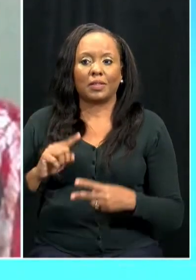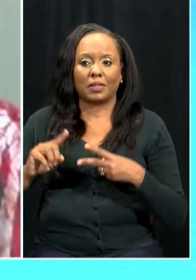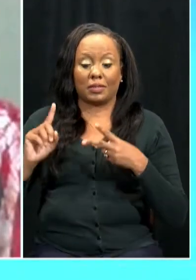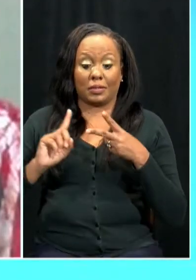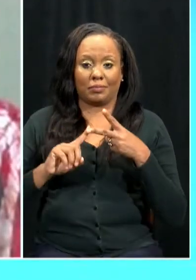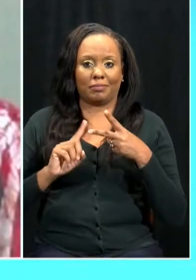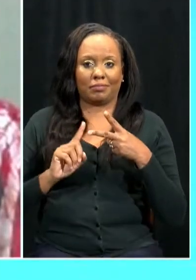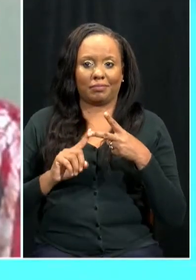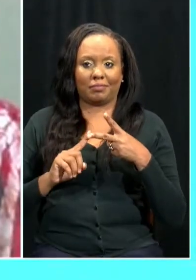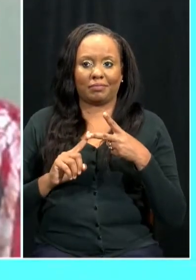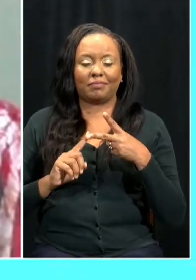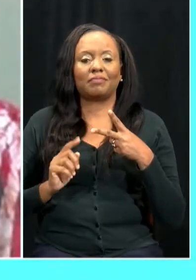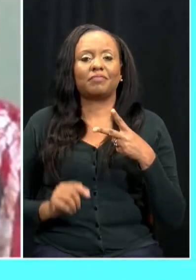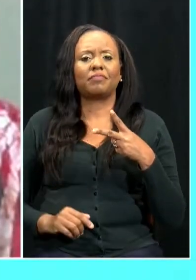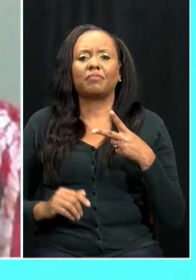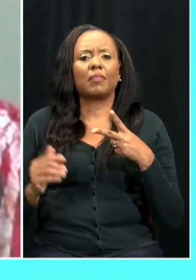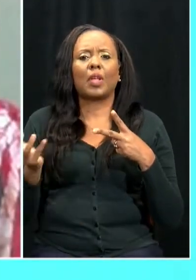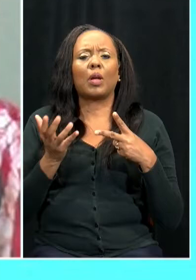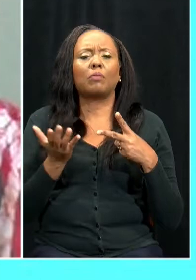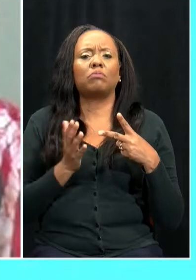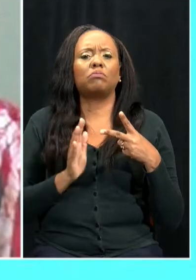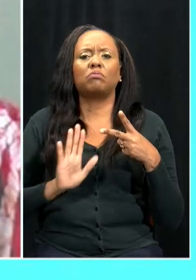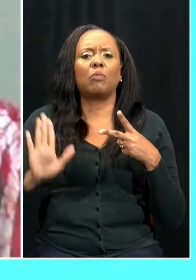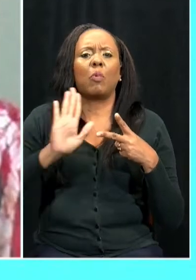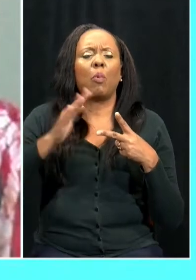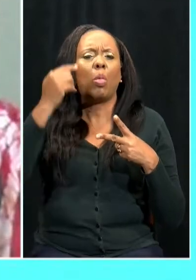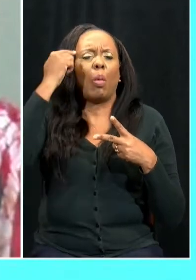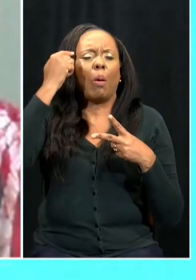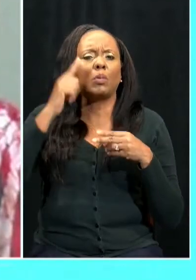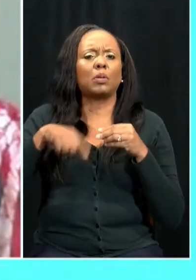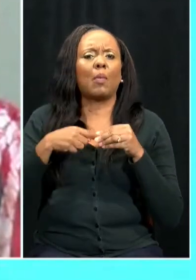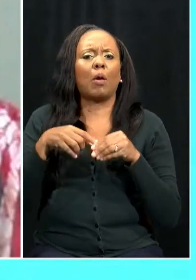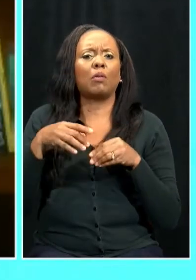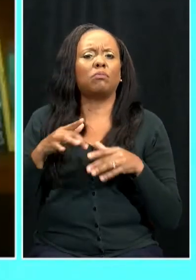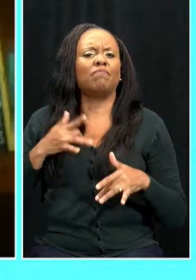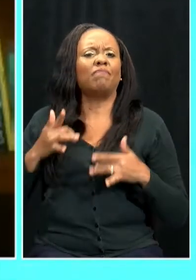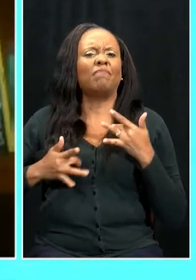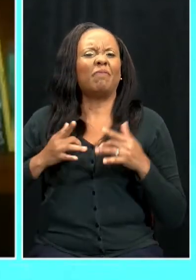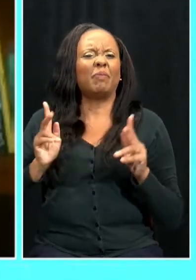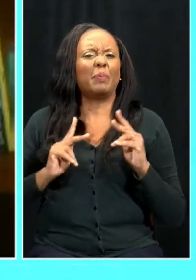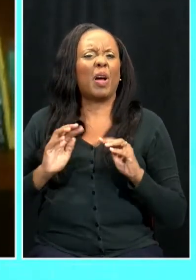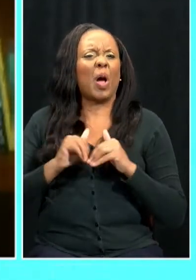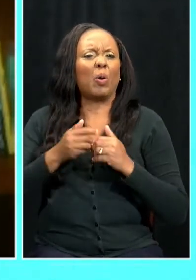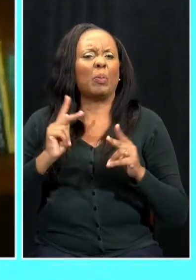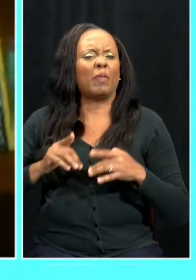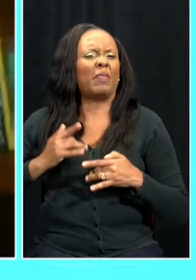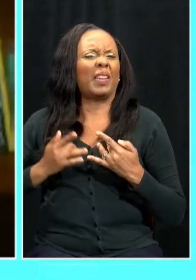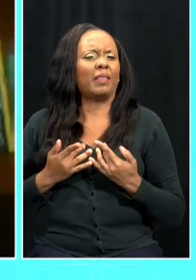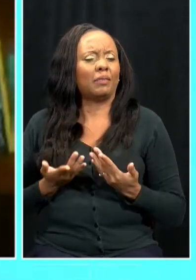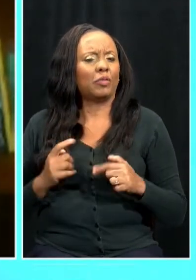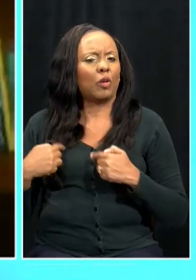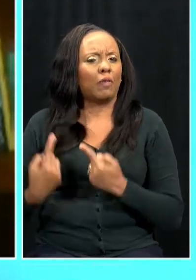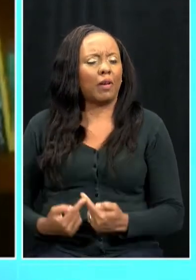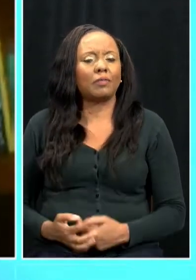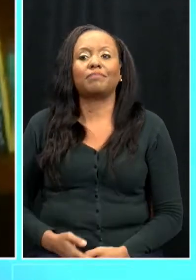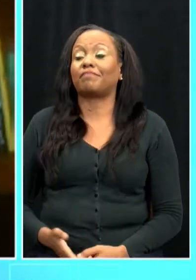Tennyson Joseph. Your thoughts on the race so far, especially the mood of the electorate. Hi, thank you for having me.